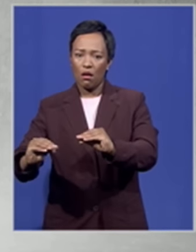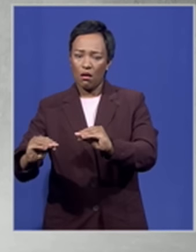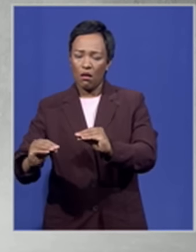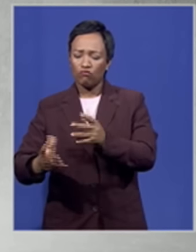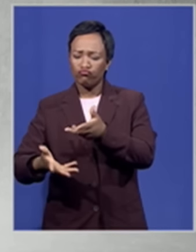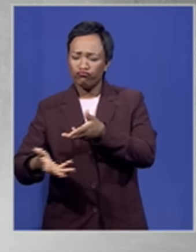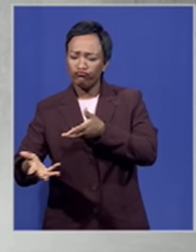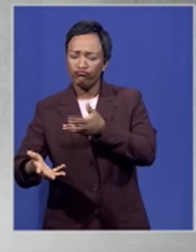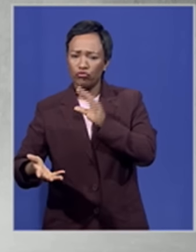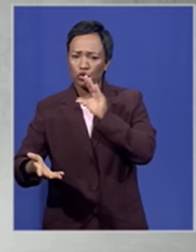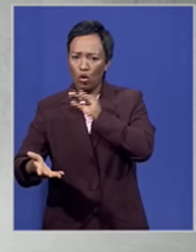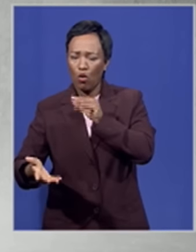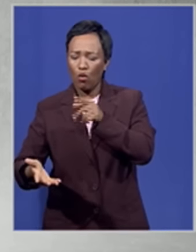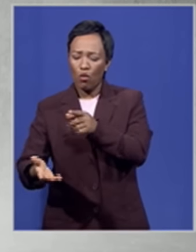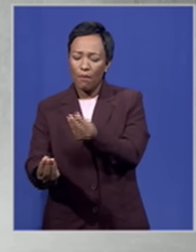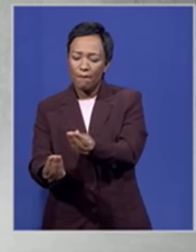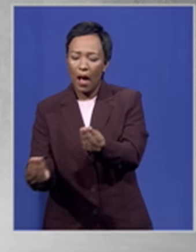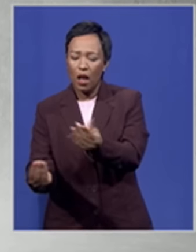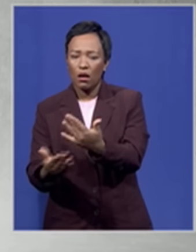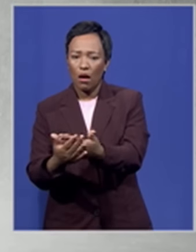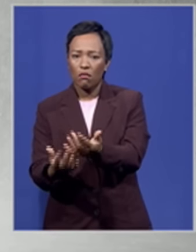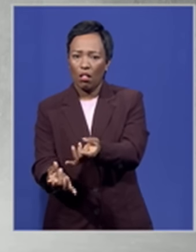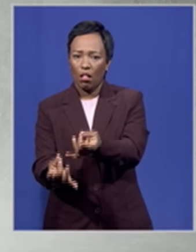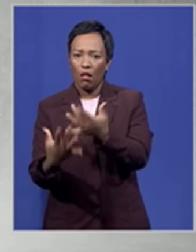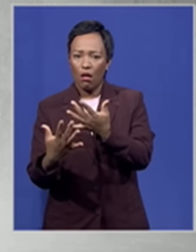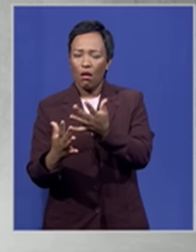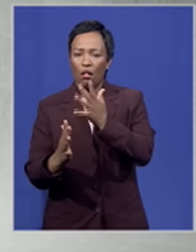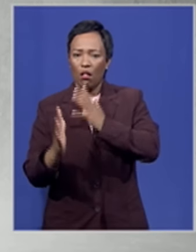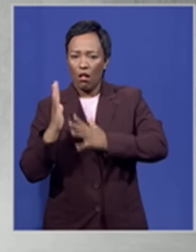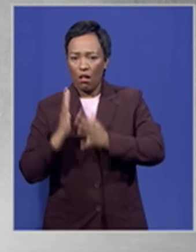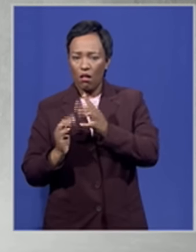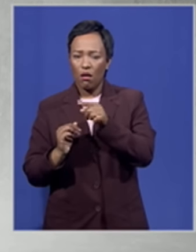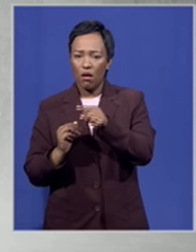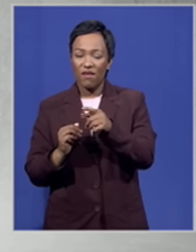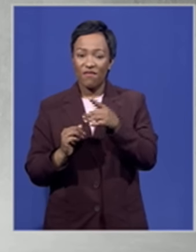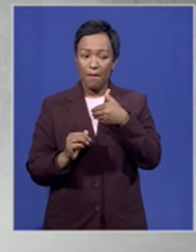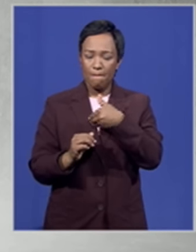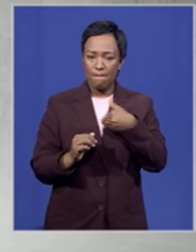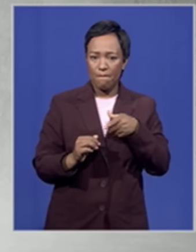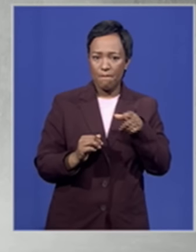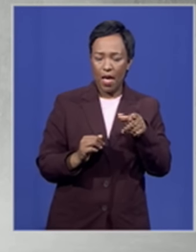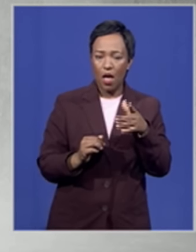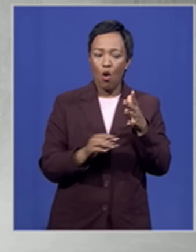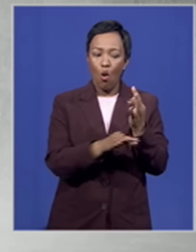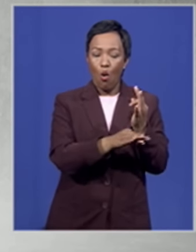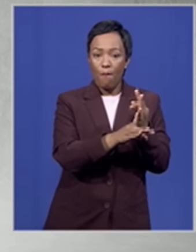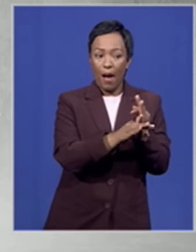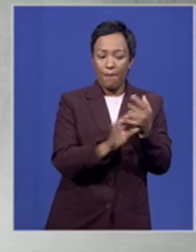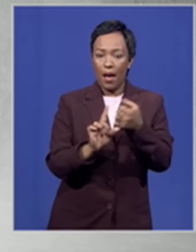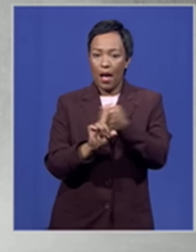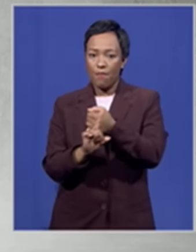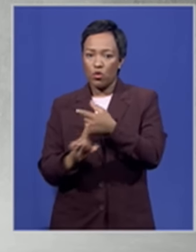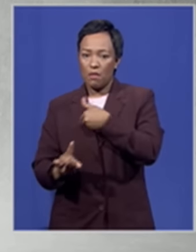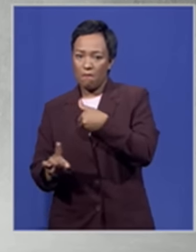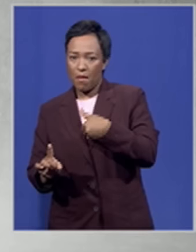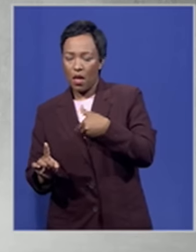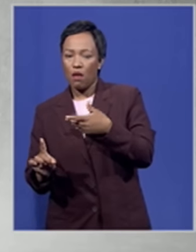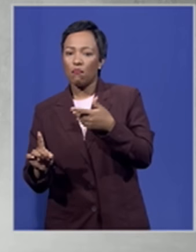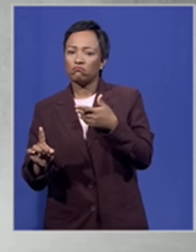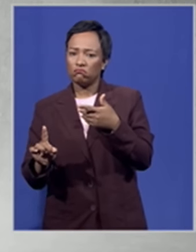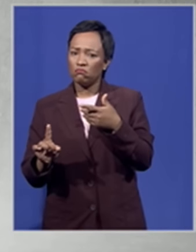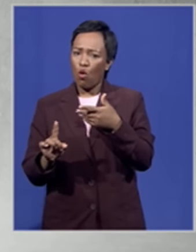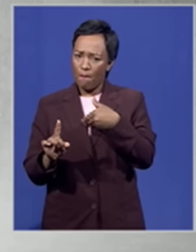go cough out what is cycling their heart if mme wa ba tlaisa papa o tlaisa mama or papa o tlaisa mme ko hae bana